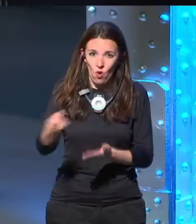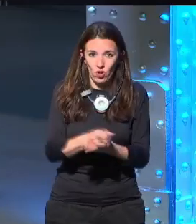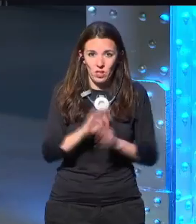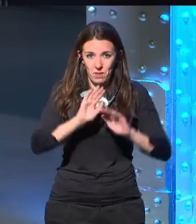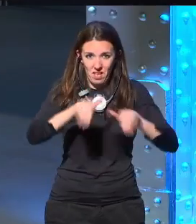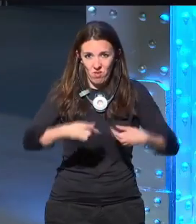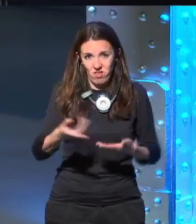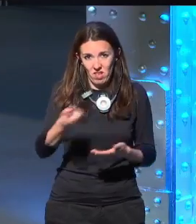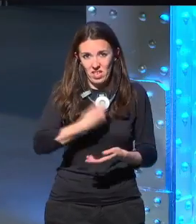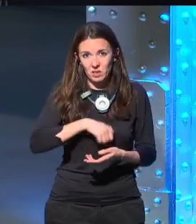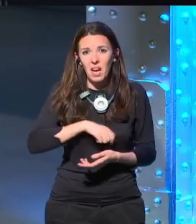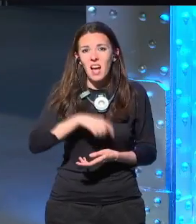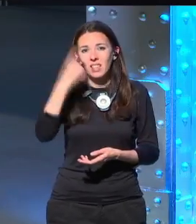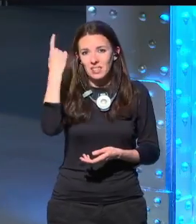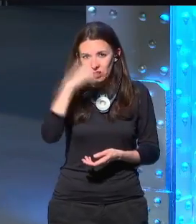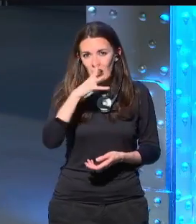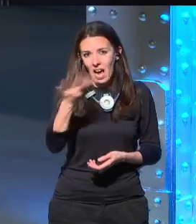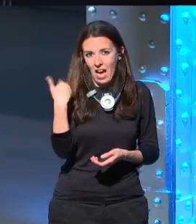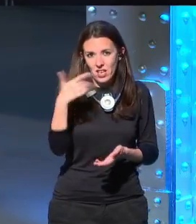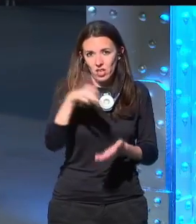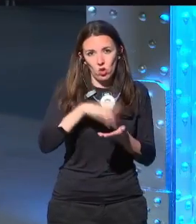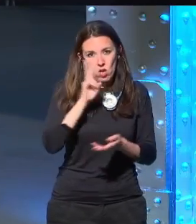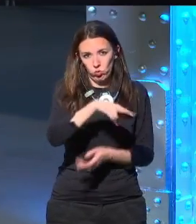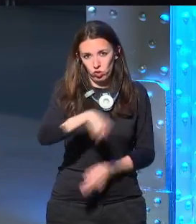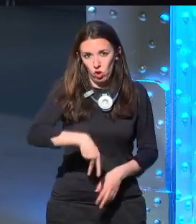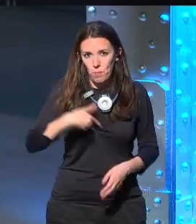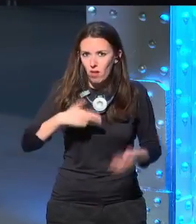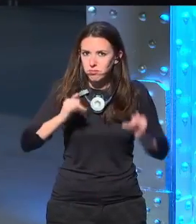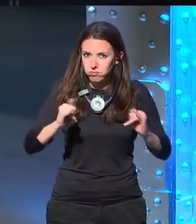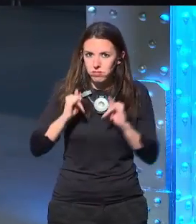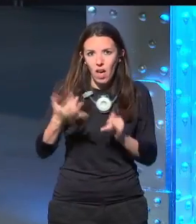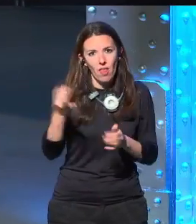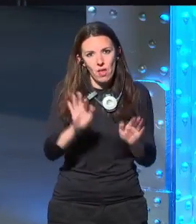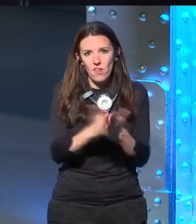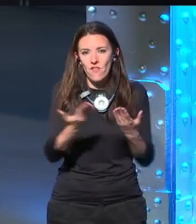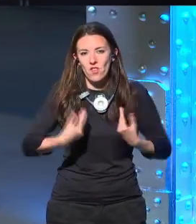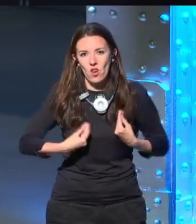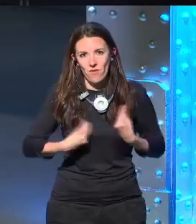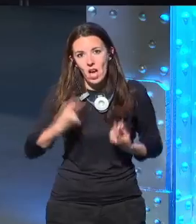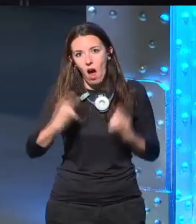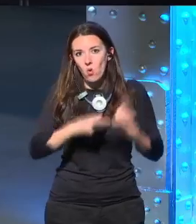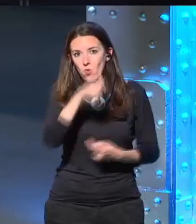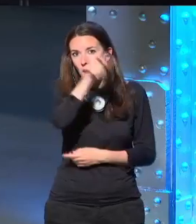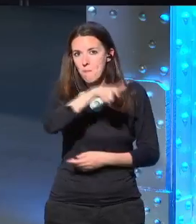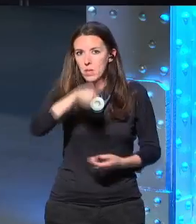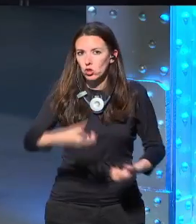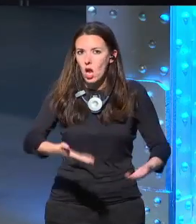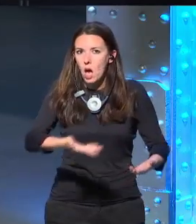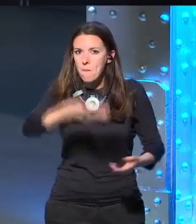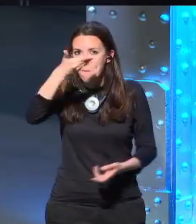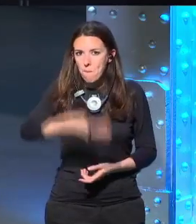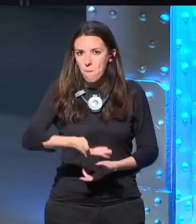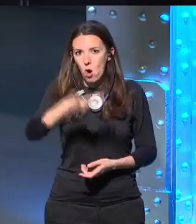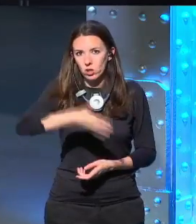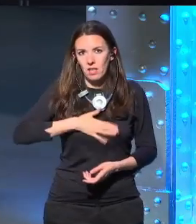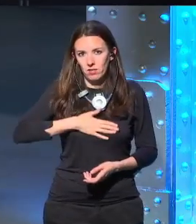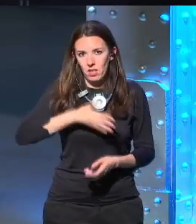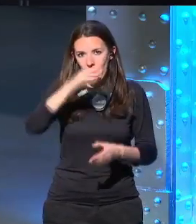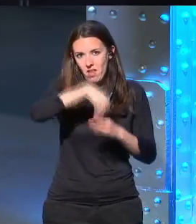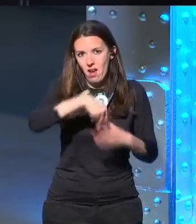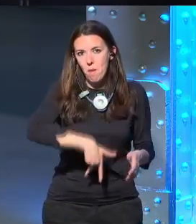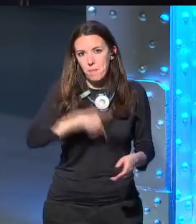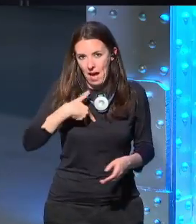and honor to have you here. Please come back. We know you were in the Prado Museum yesterday. I know you enjoyed. And you should probably do a biography of some of those key